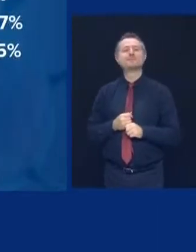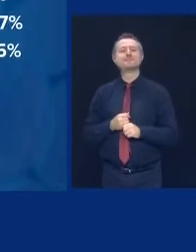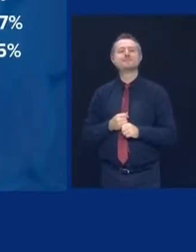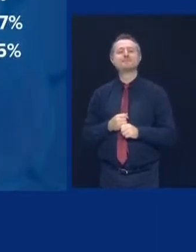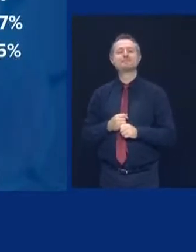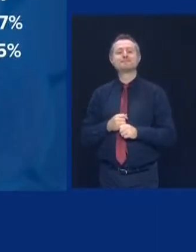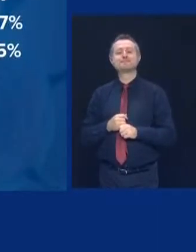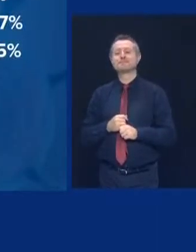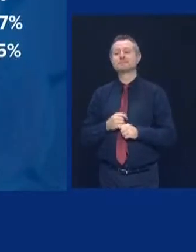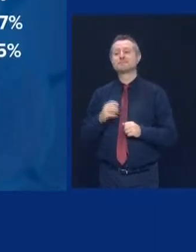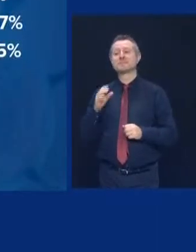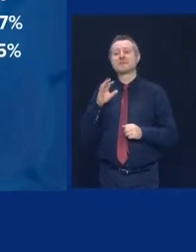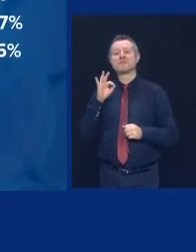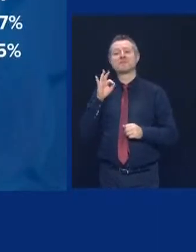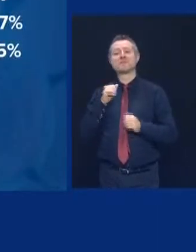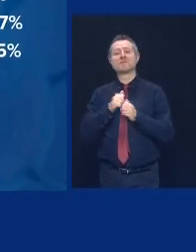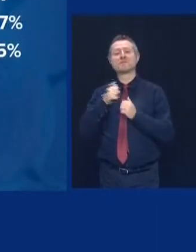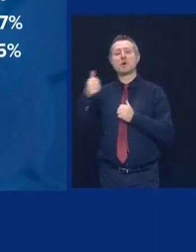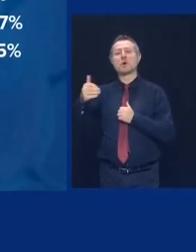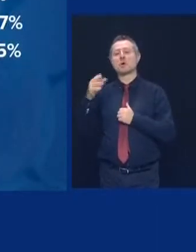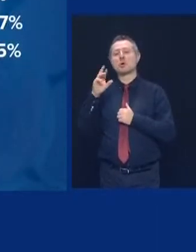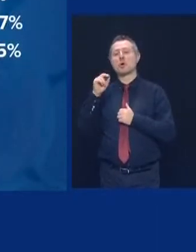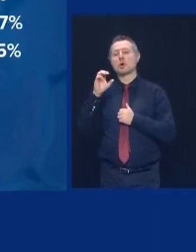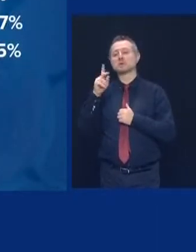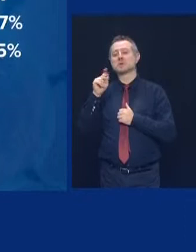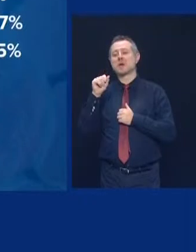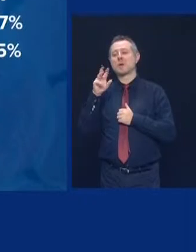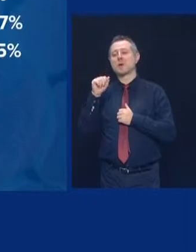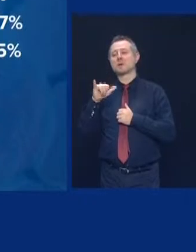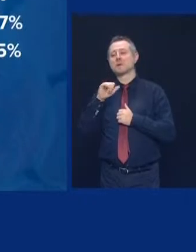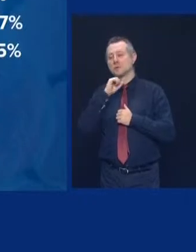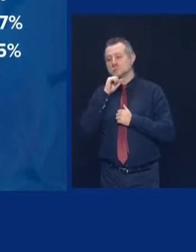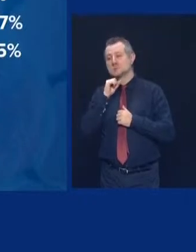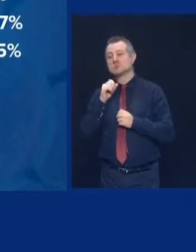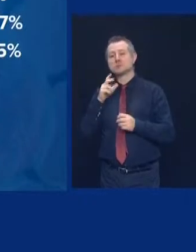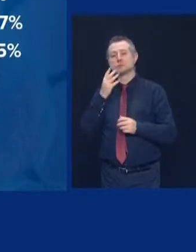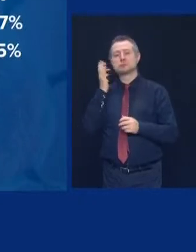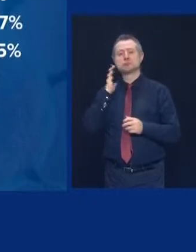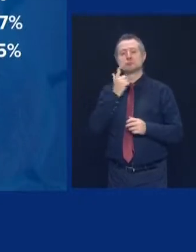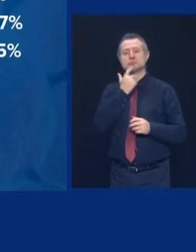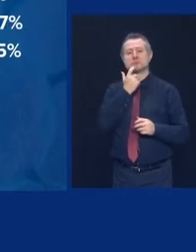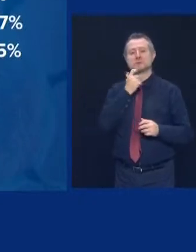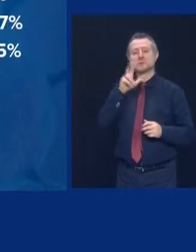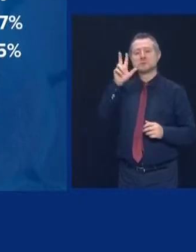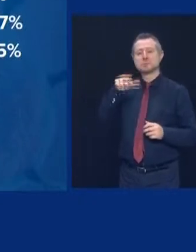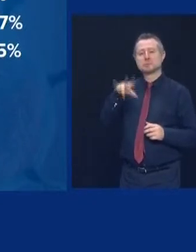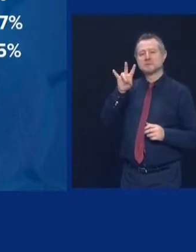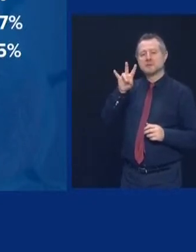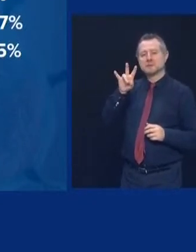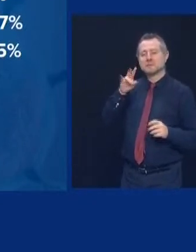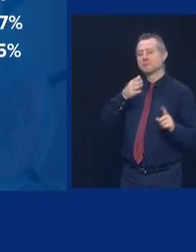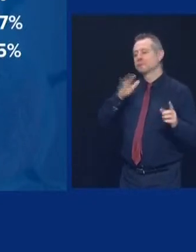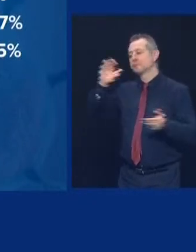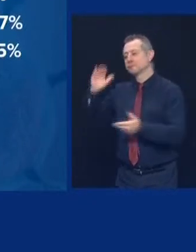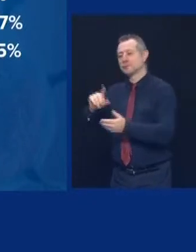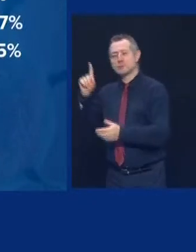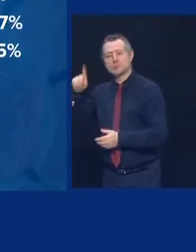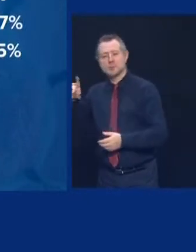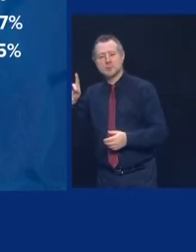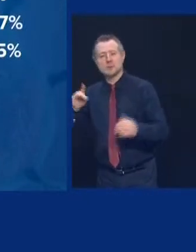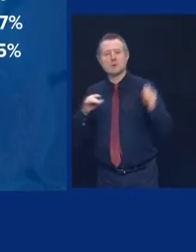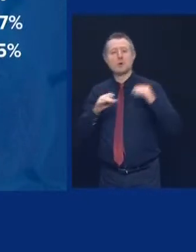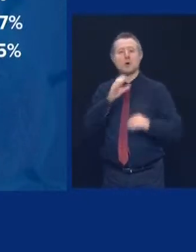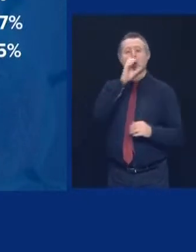Far Rockaway, red zone went from 3.7 to 1.8. Orange went from 4 to 1.7. Yellow went from 4.4